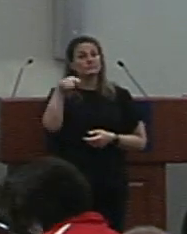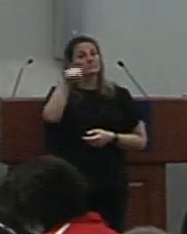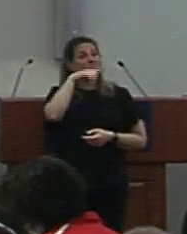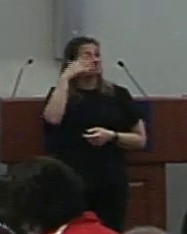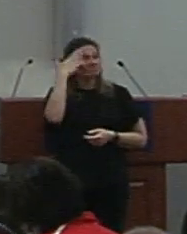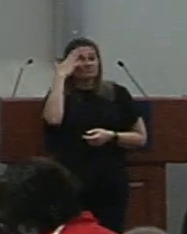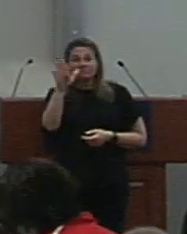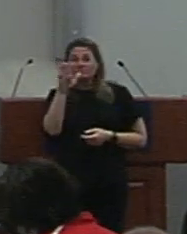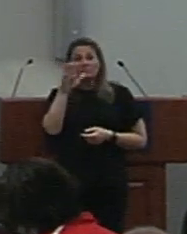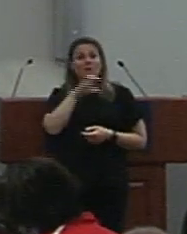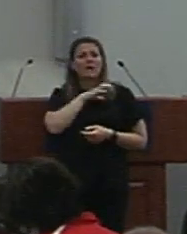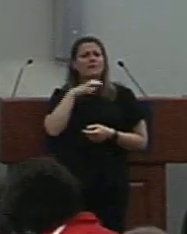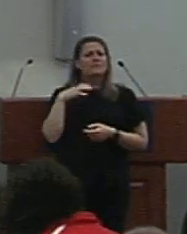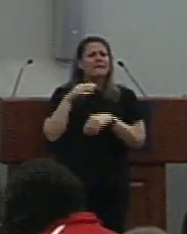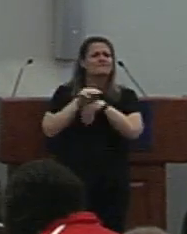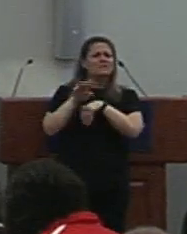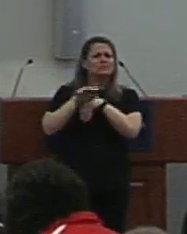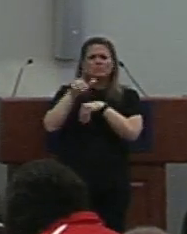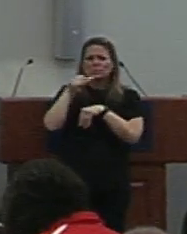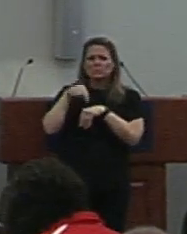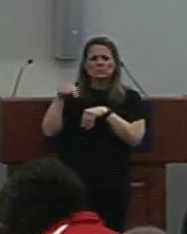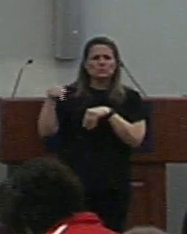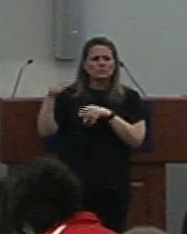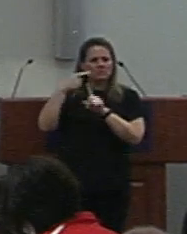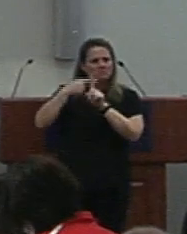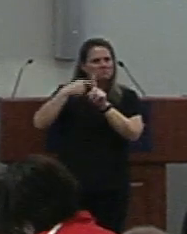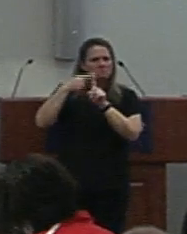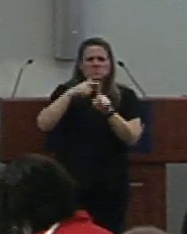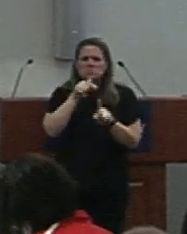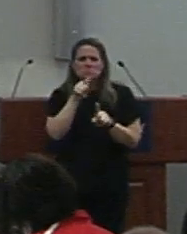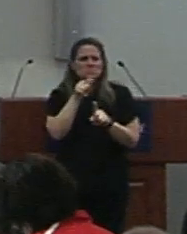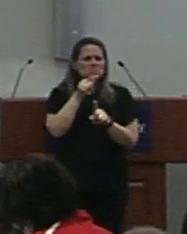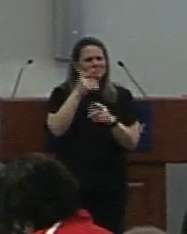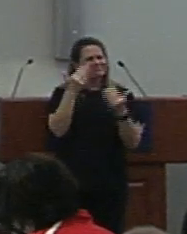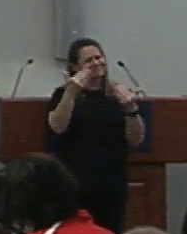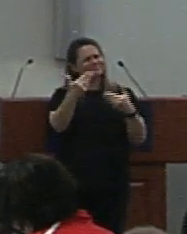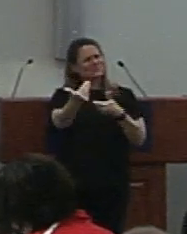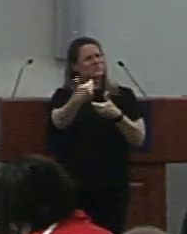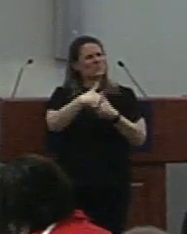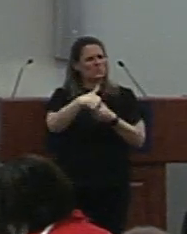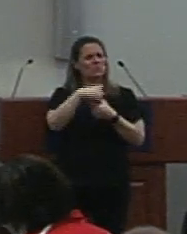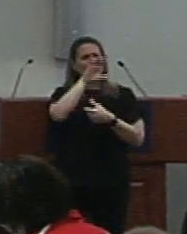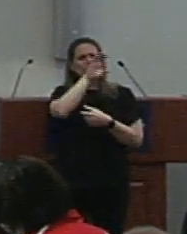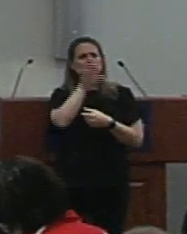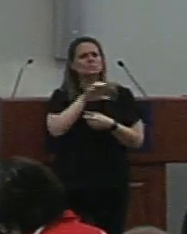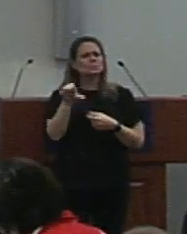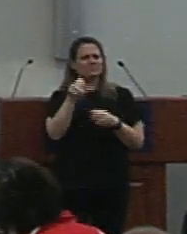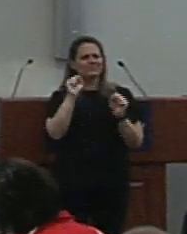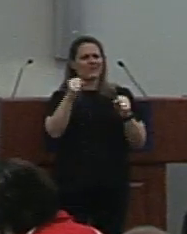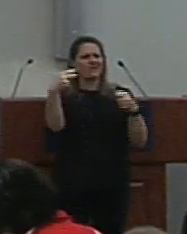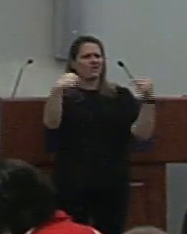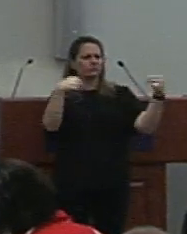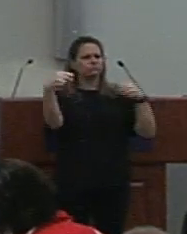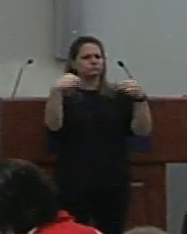meetings. We encourage you all to attend. They're held on Zoom. You can find more information at our website,